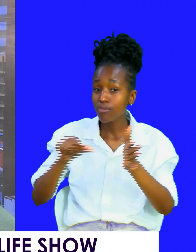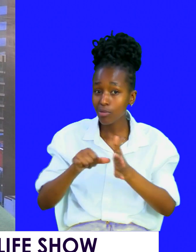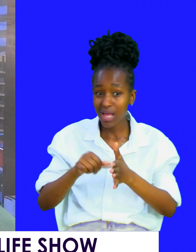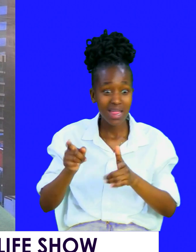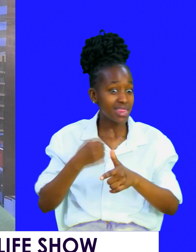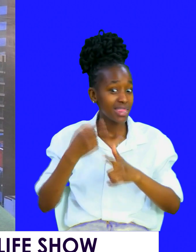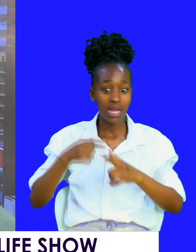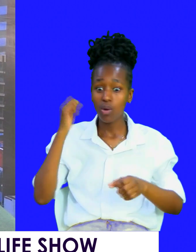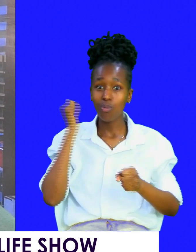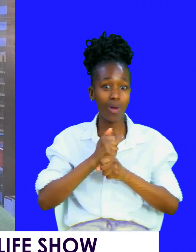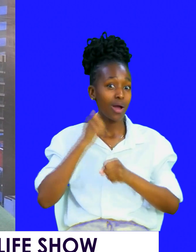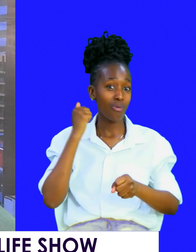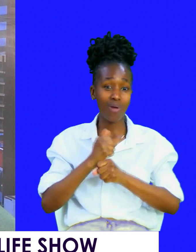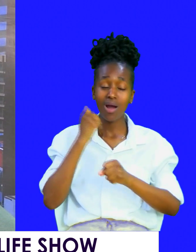vain.